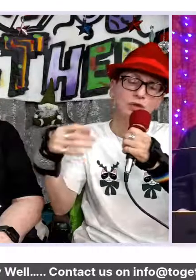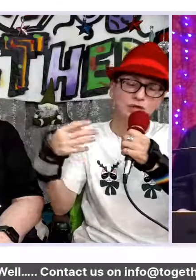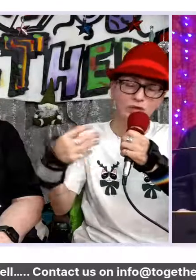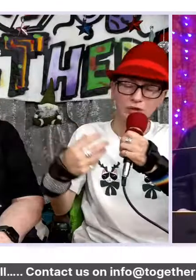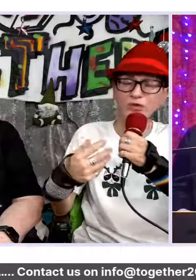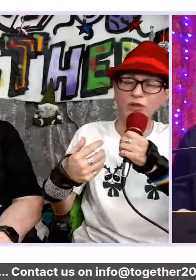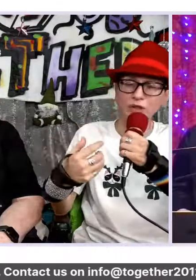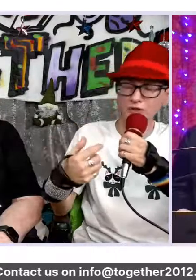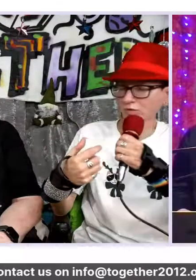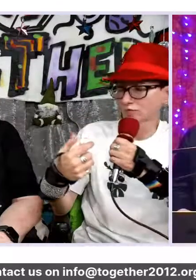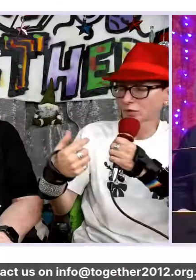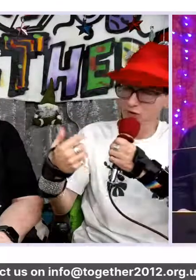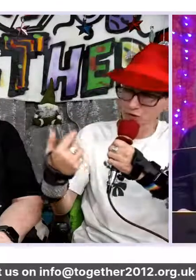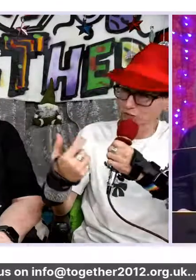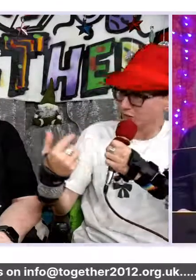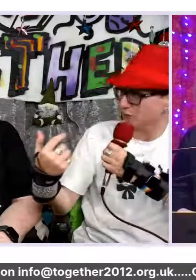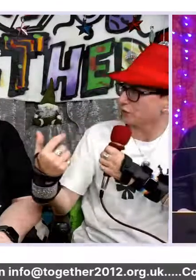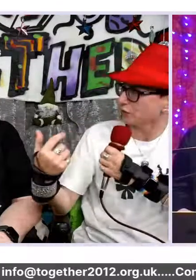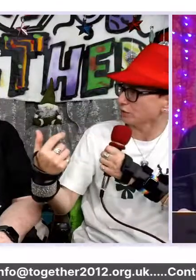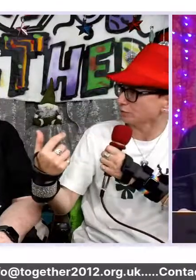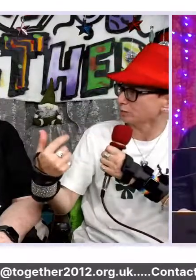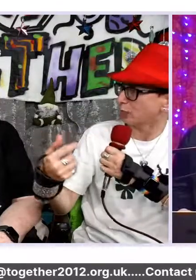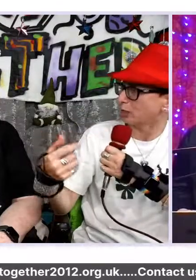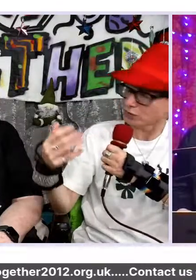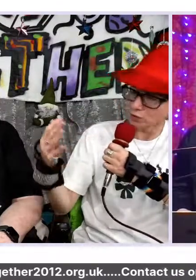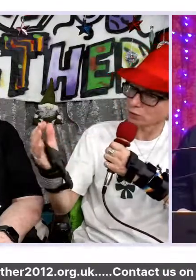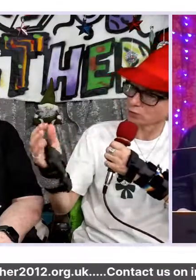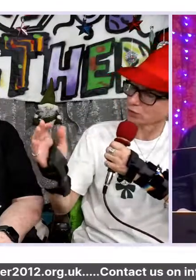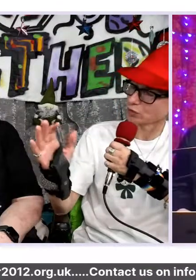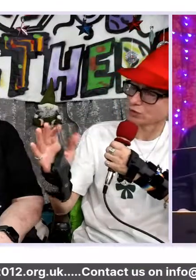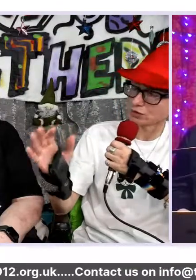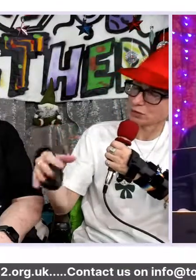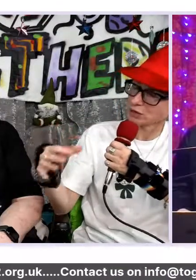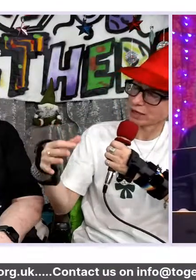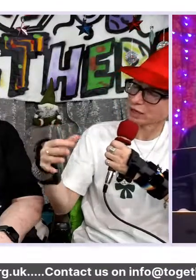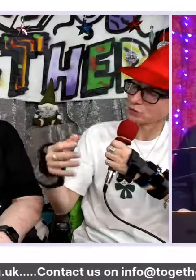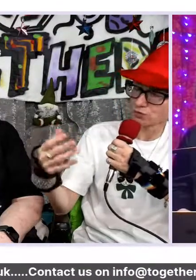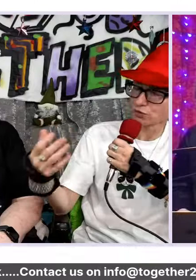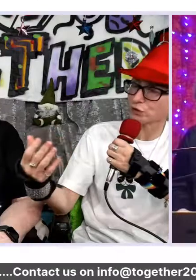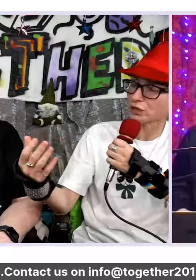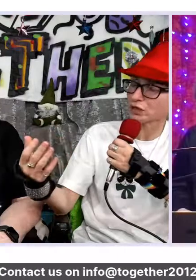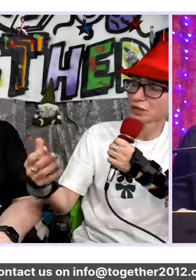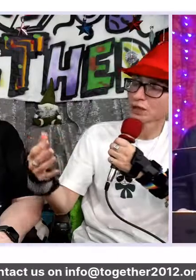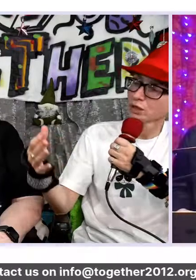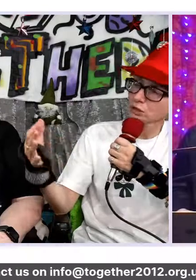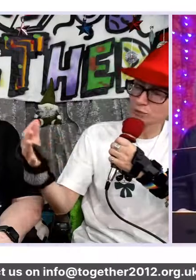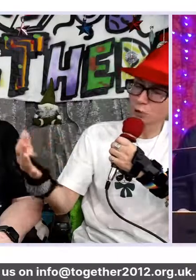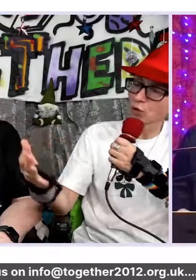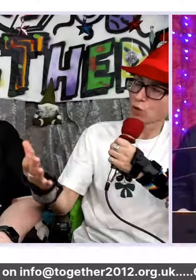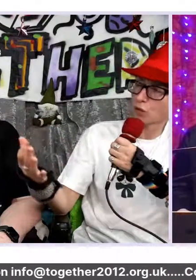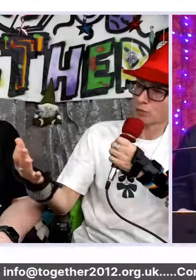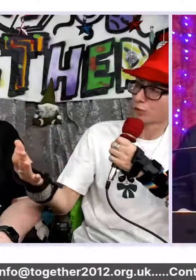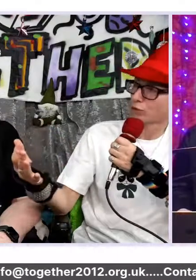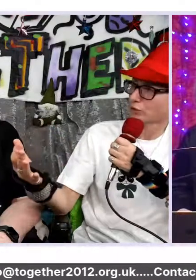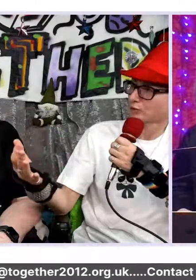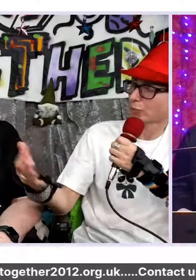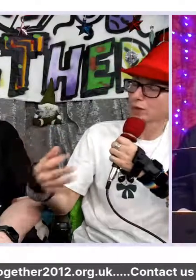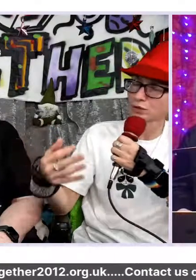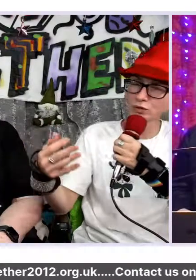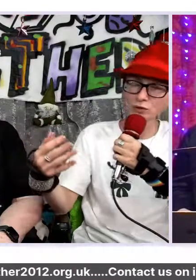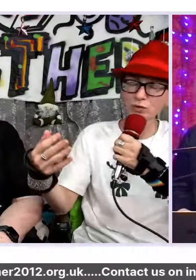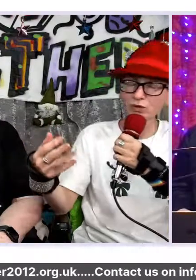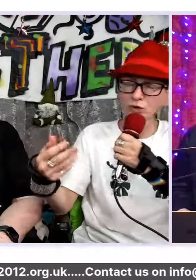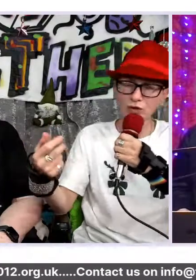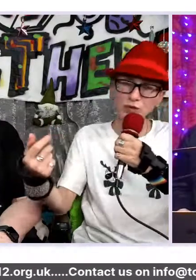course, there's nothing as convincing. And this was one of the things. It was like, how does Foley support opera